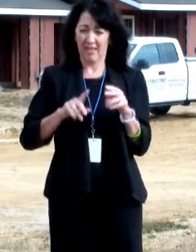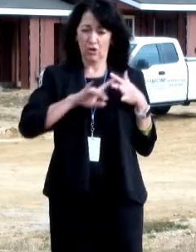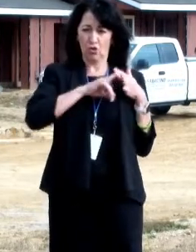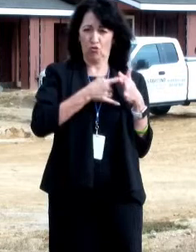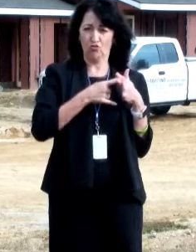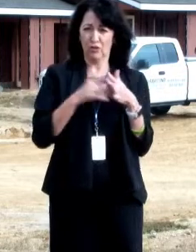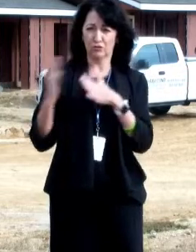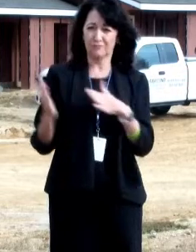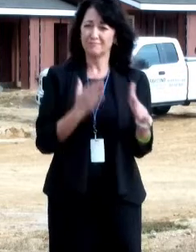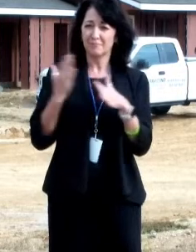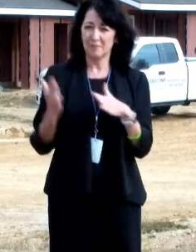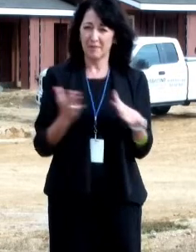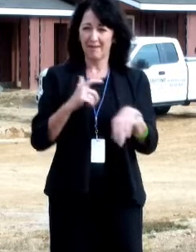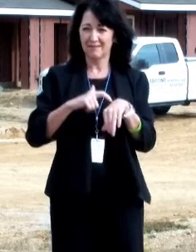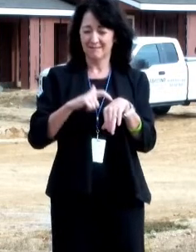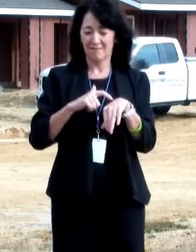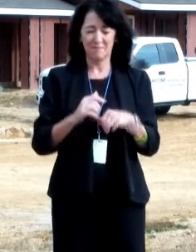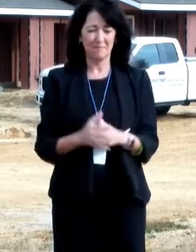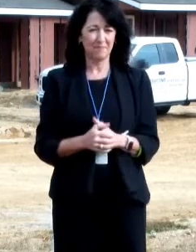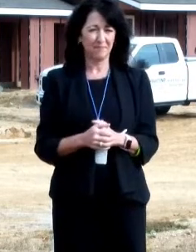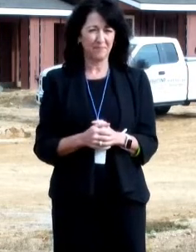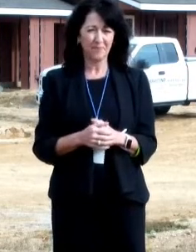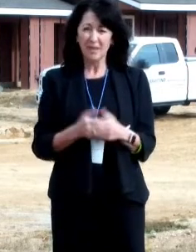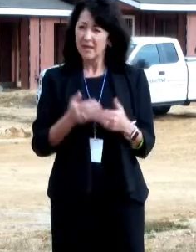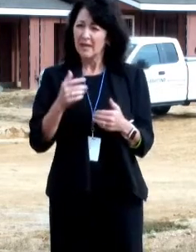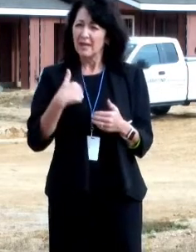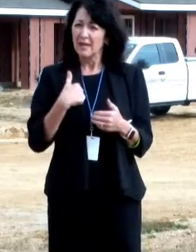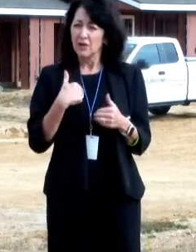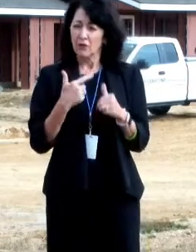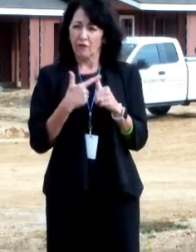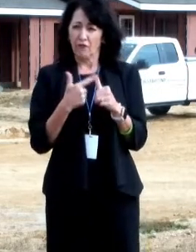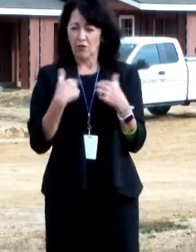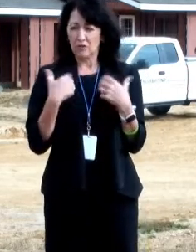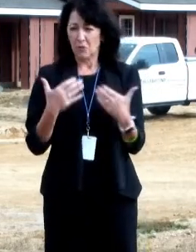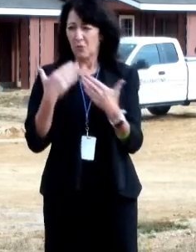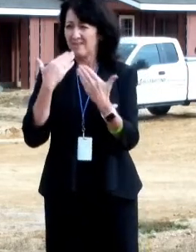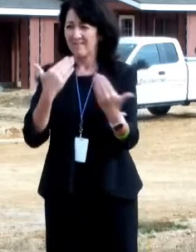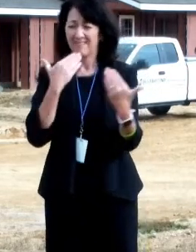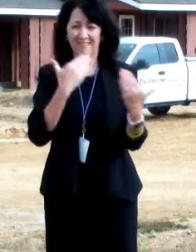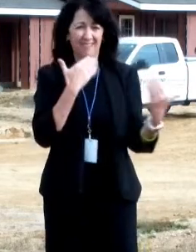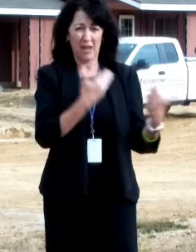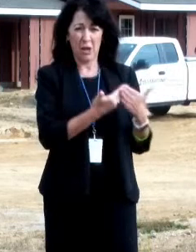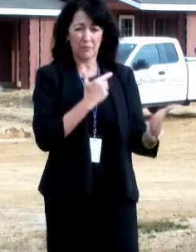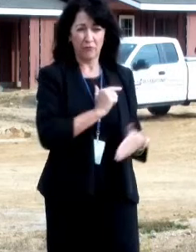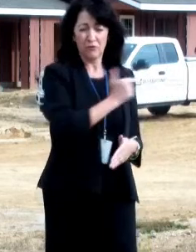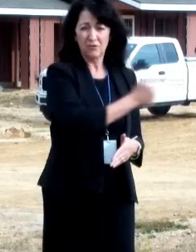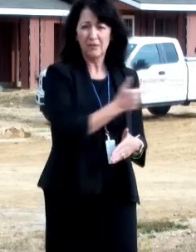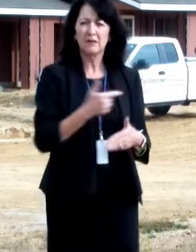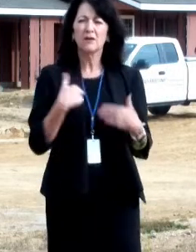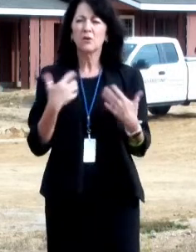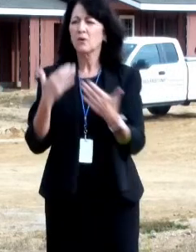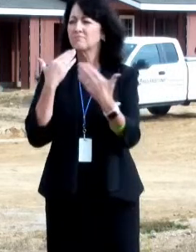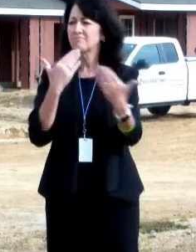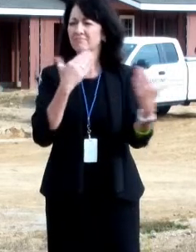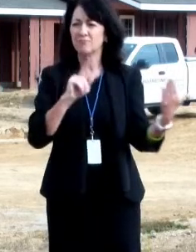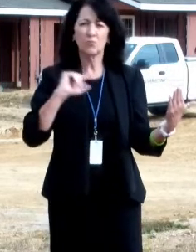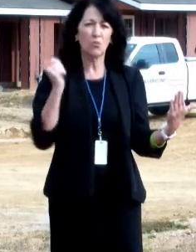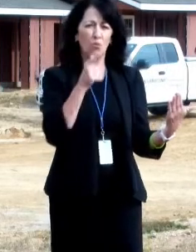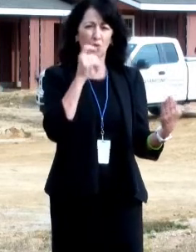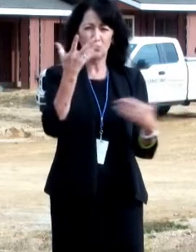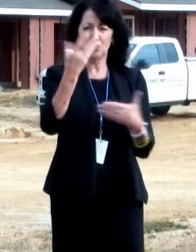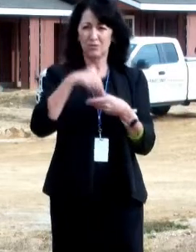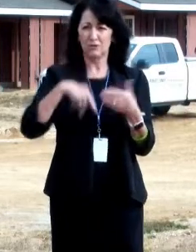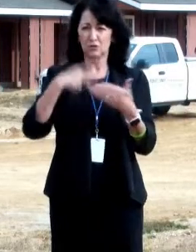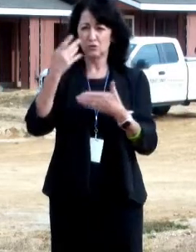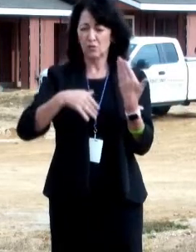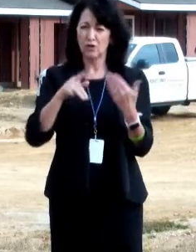Before I turn the microphone over to Eugene Young, I just want to thank all the people who've been working in this project for so long.